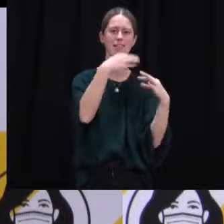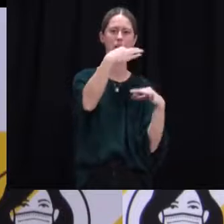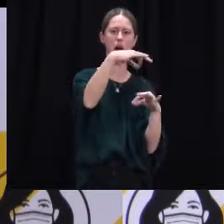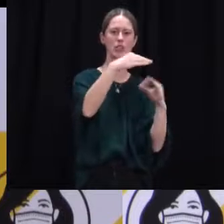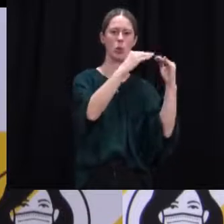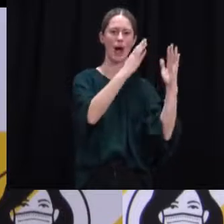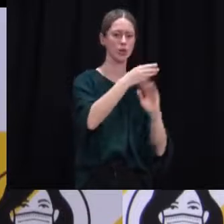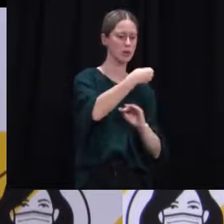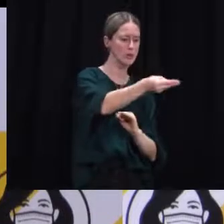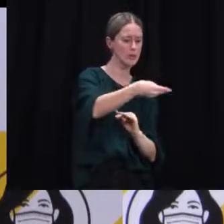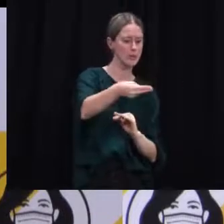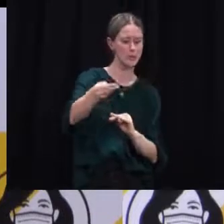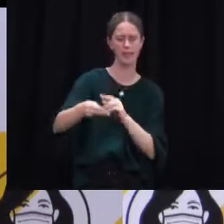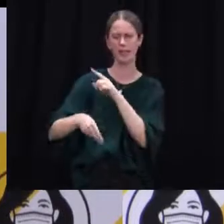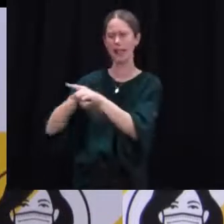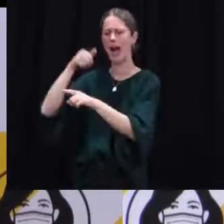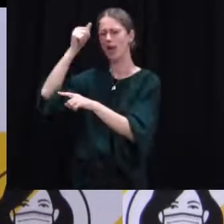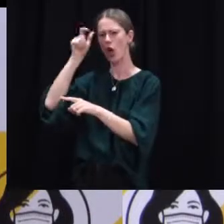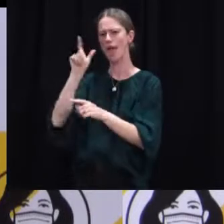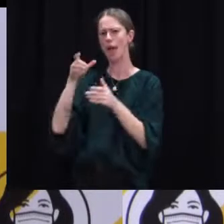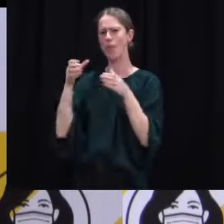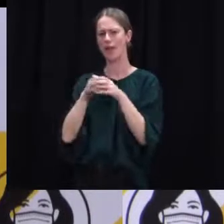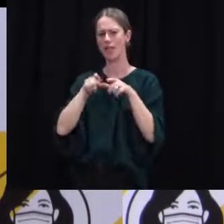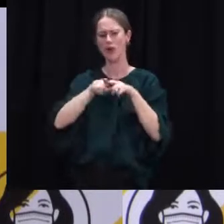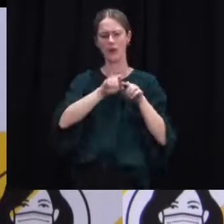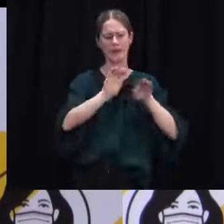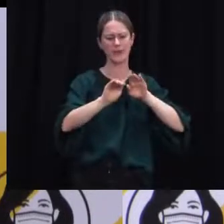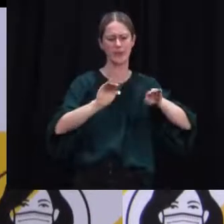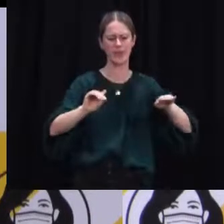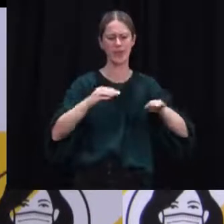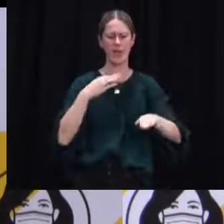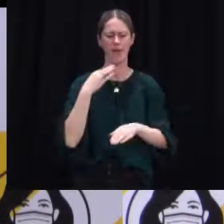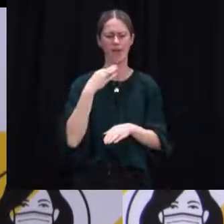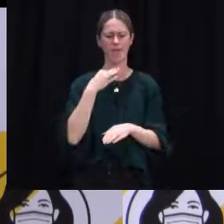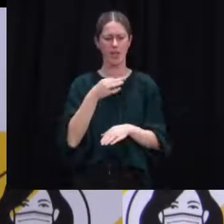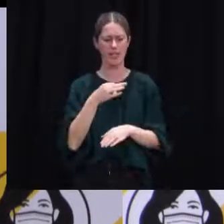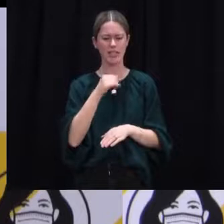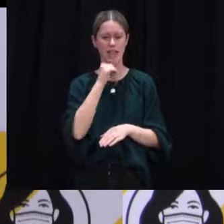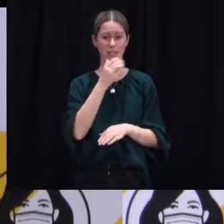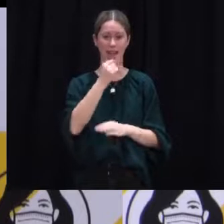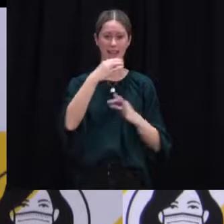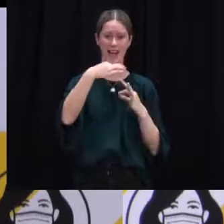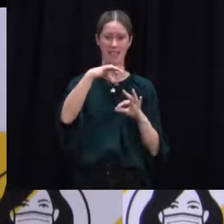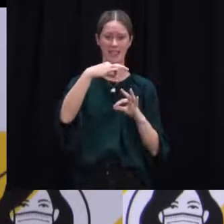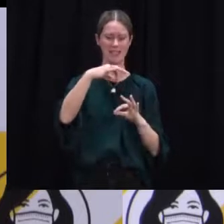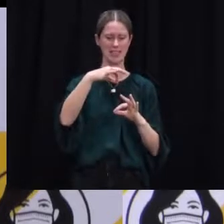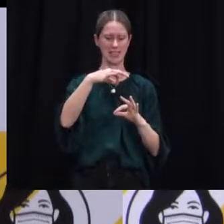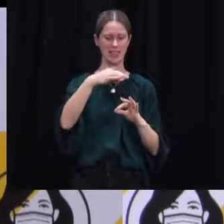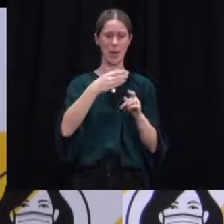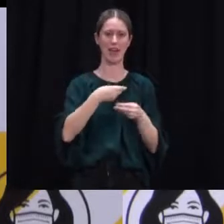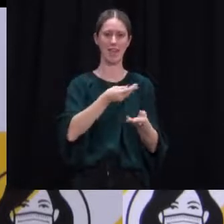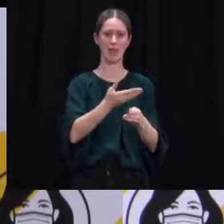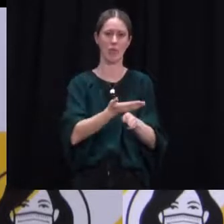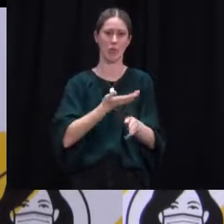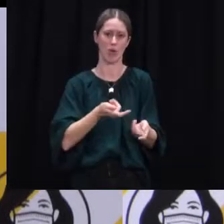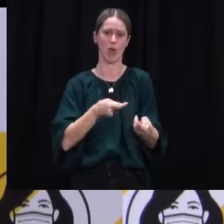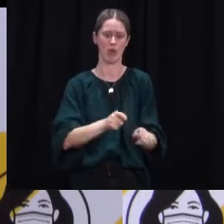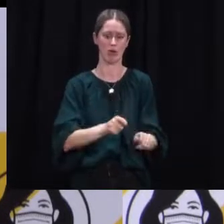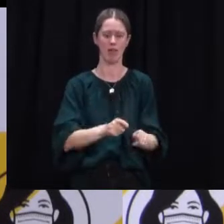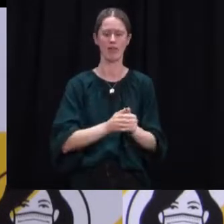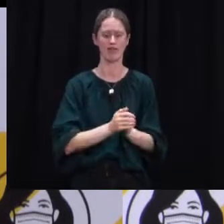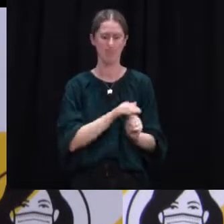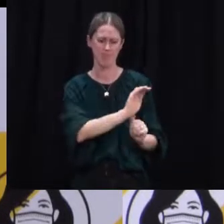to distribute Labour Party materials? I know the Labour Party has been going to great lengths to contact every individual